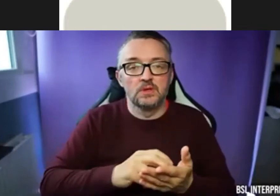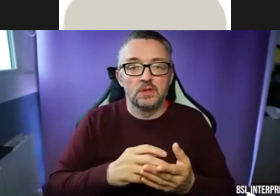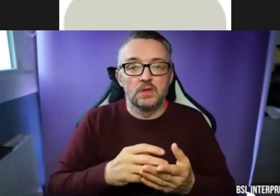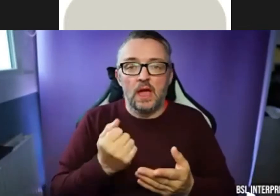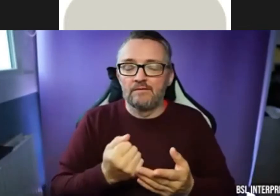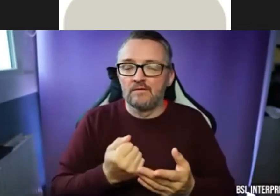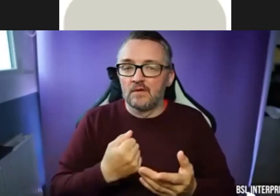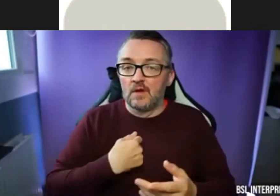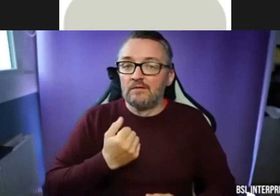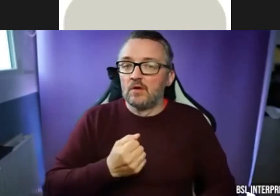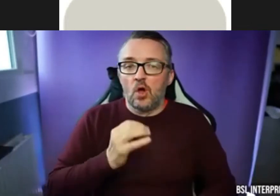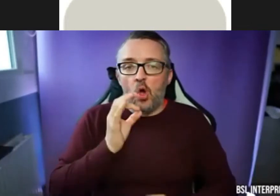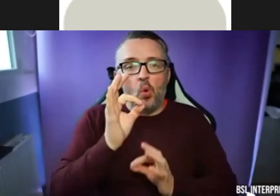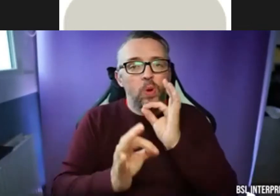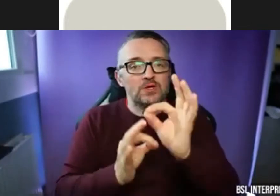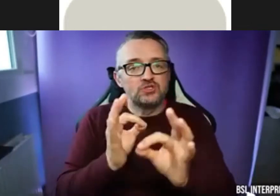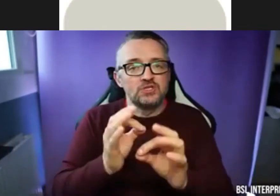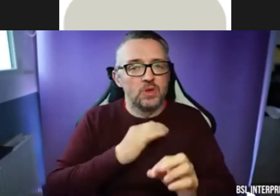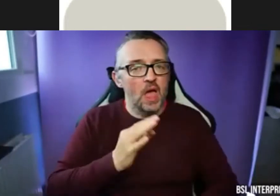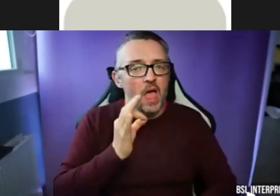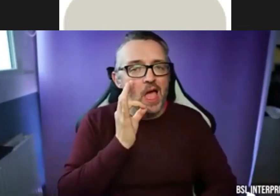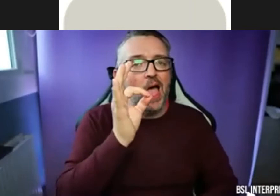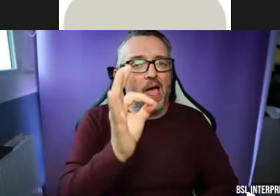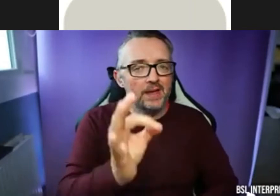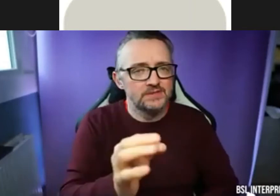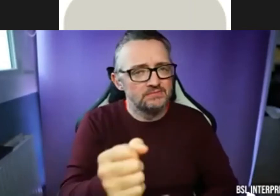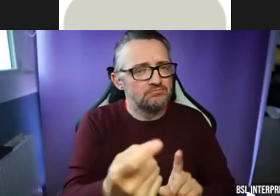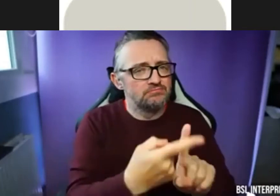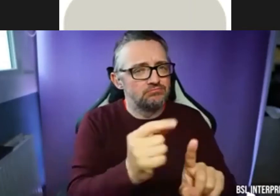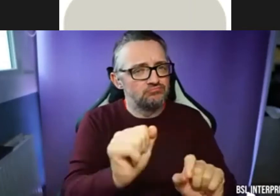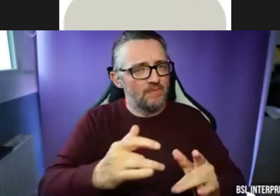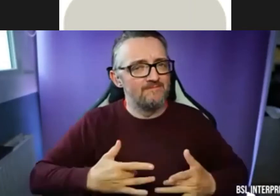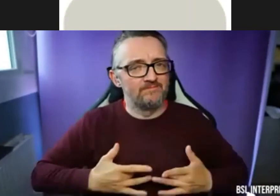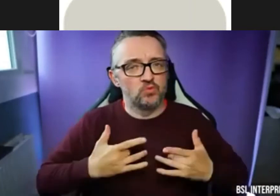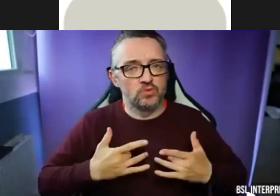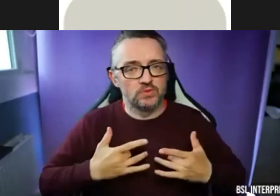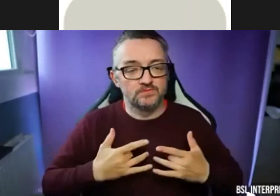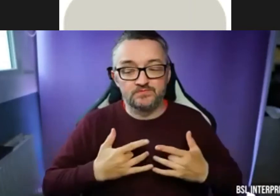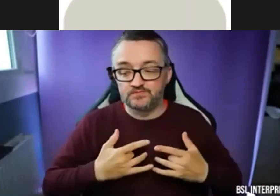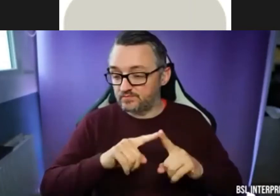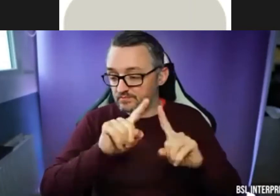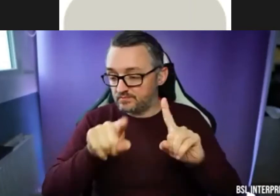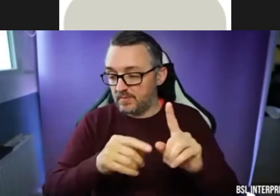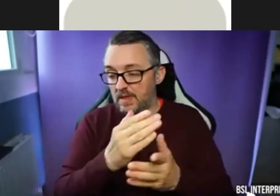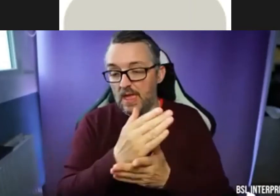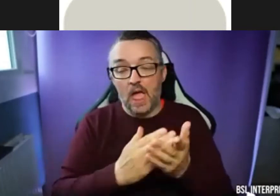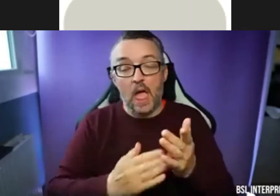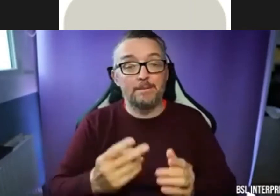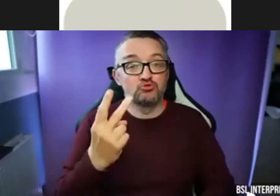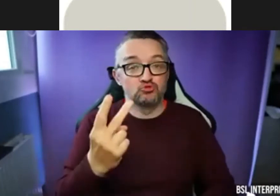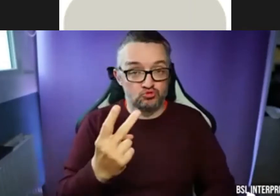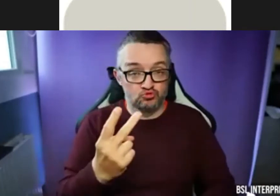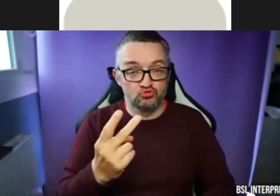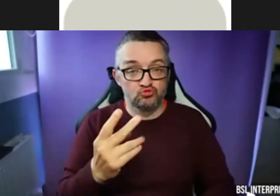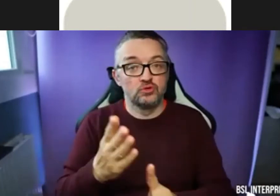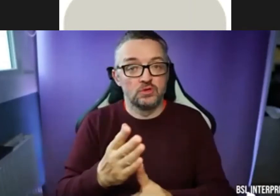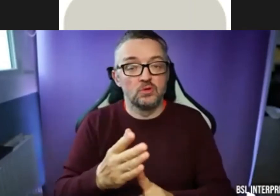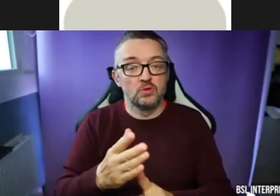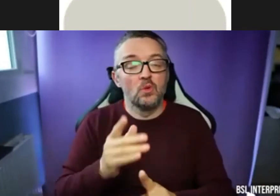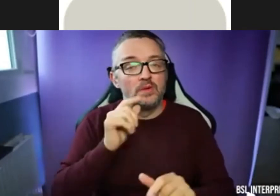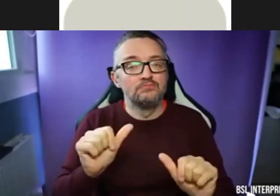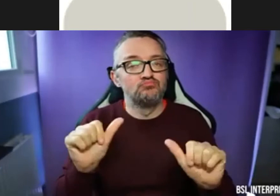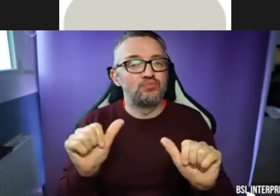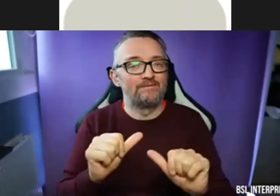questions that we would like to get through today. At 2:30, we have worked in a little short comfort break.